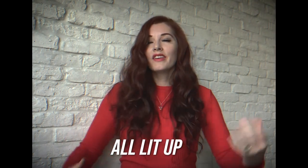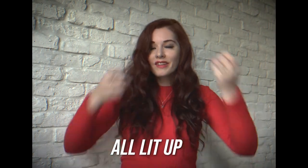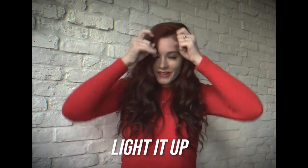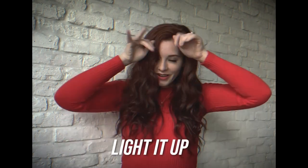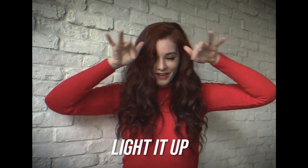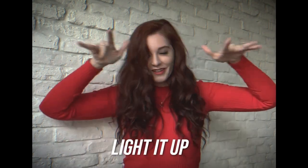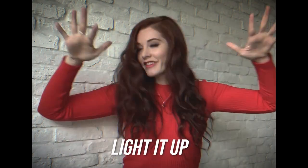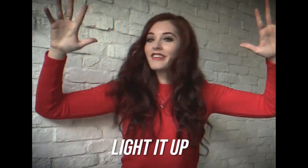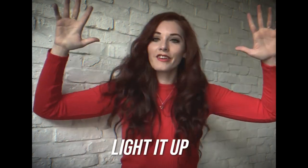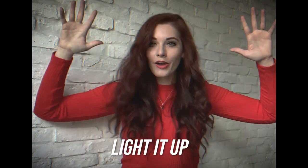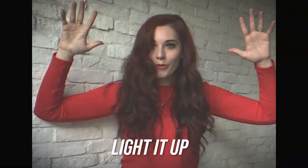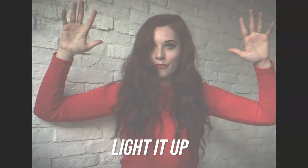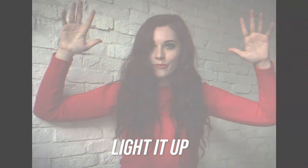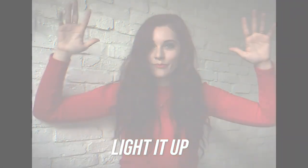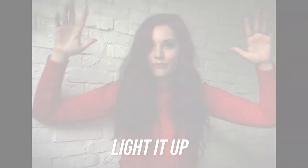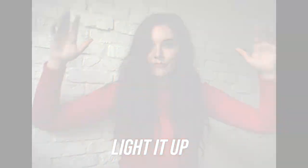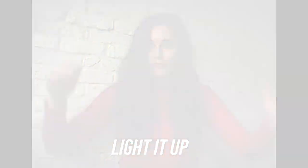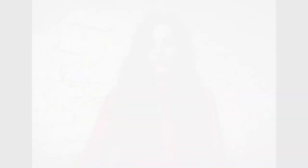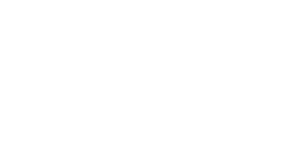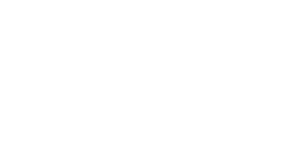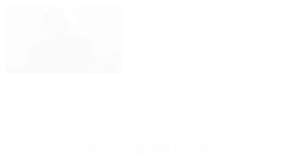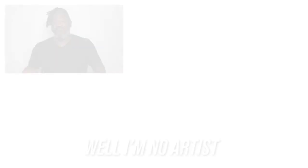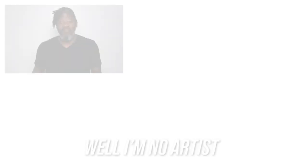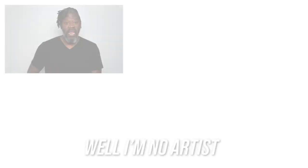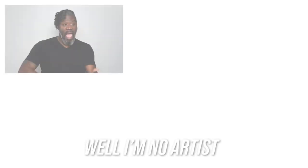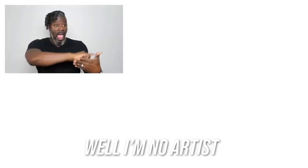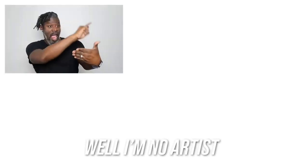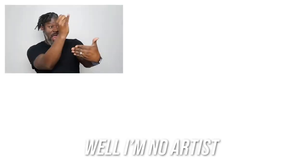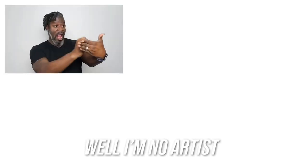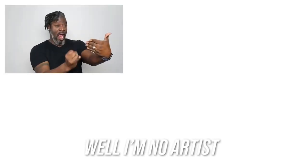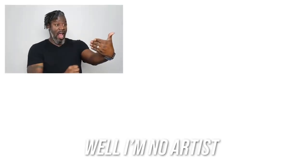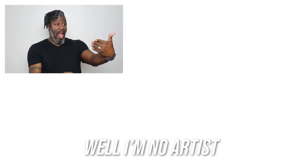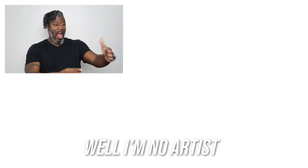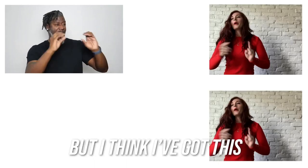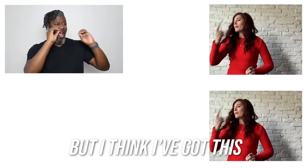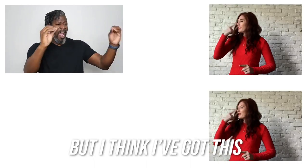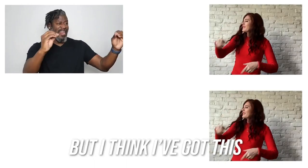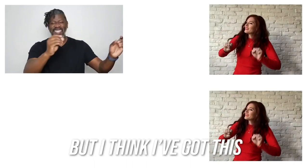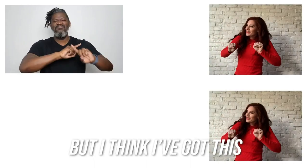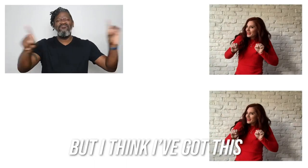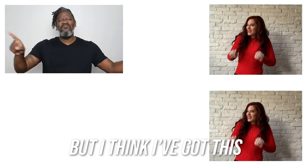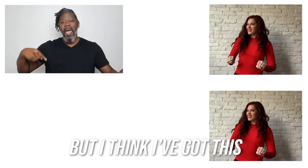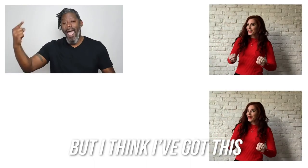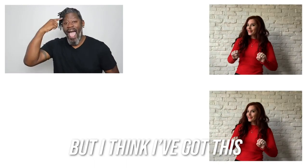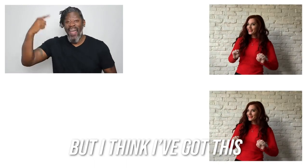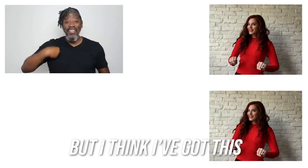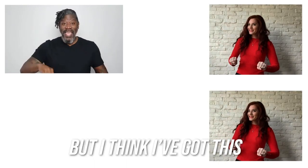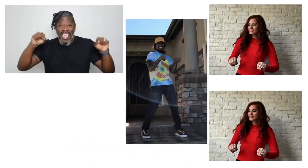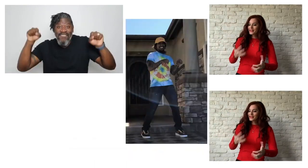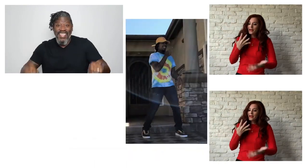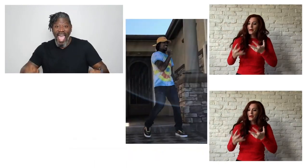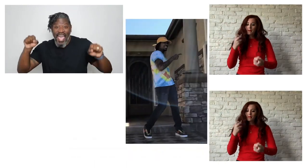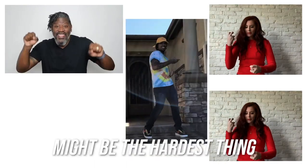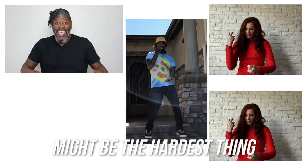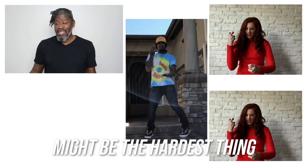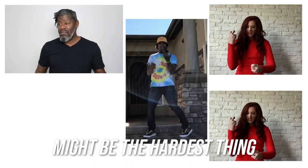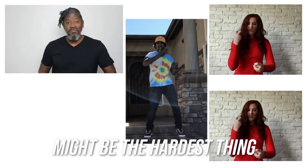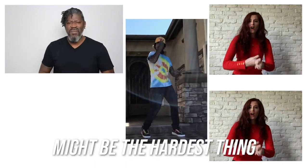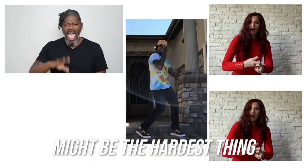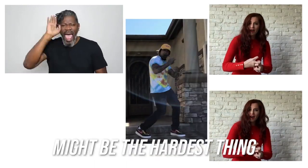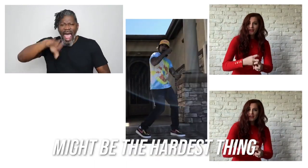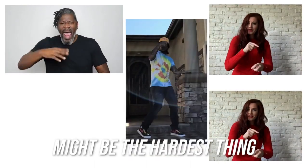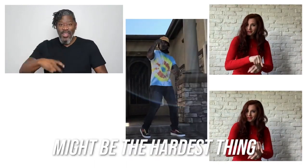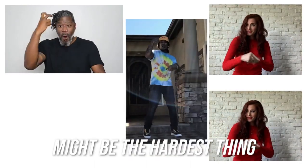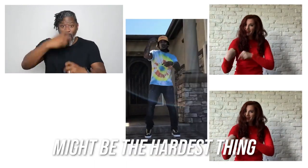up, light it up. Well, I'm no artist, but I think I got this. Might be